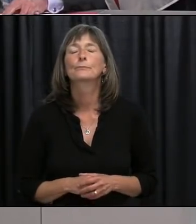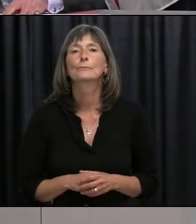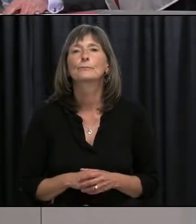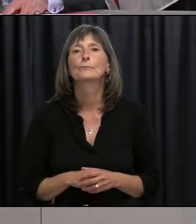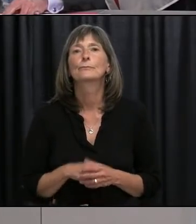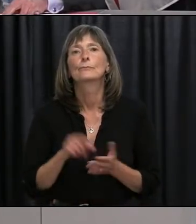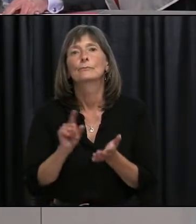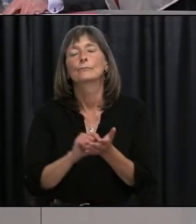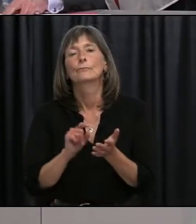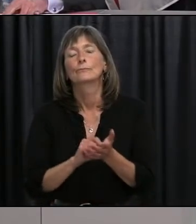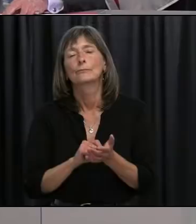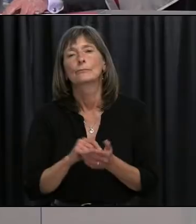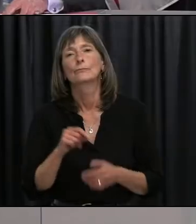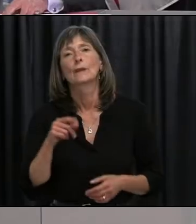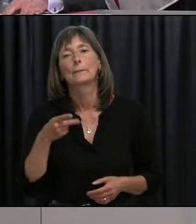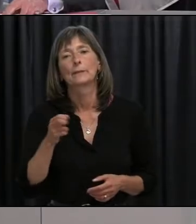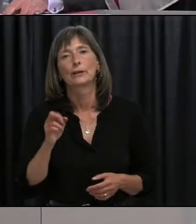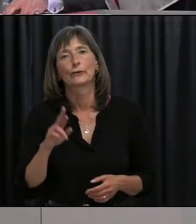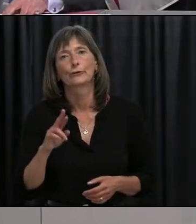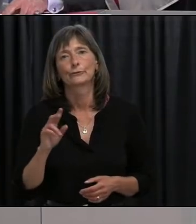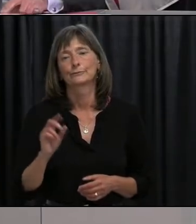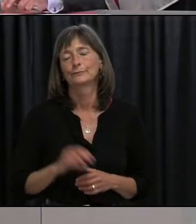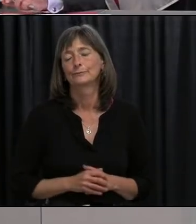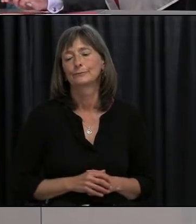Jackson of the Telegram. Please go ahead.